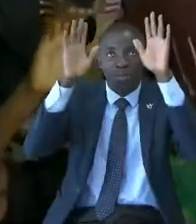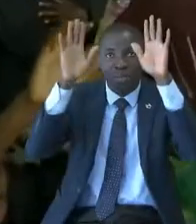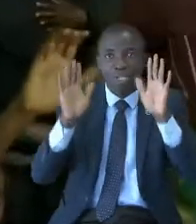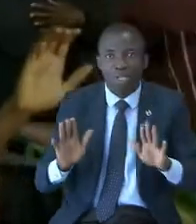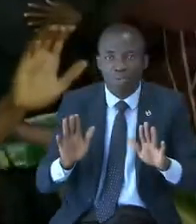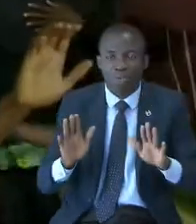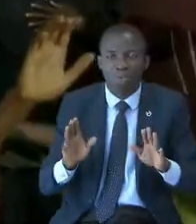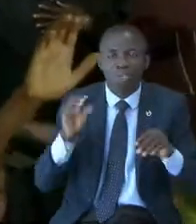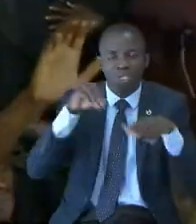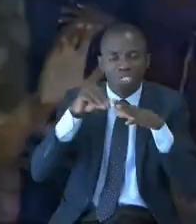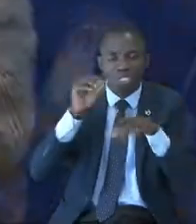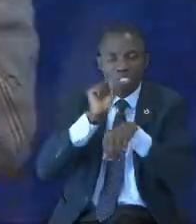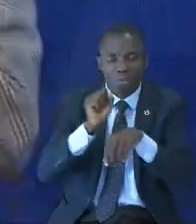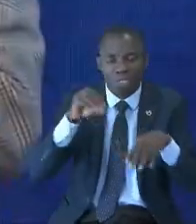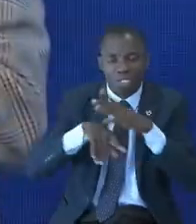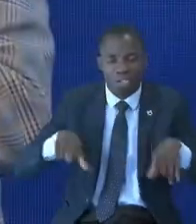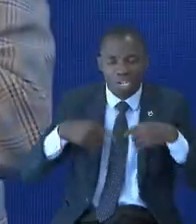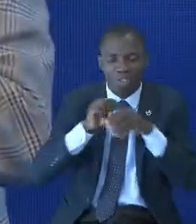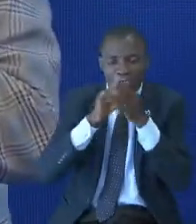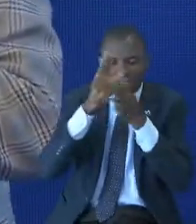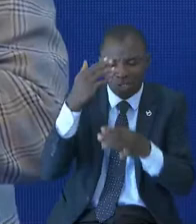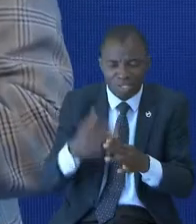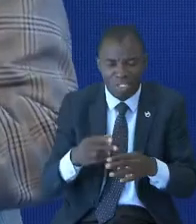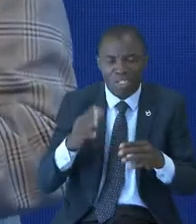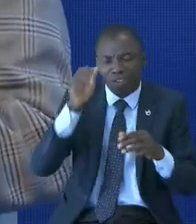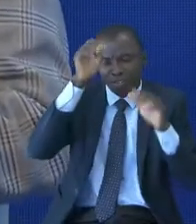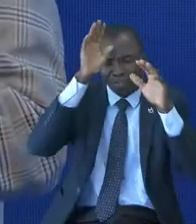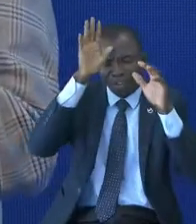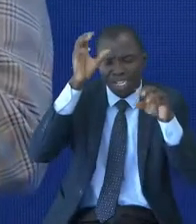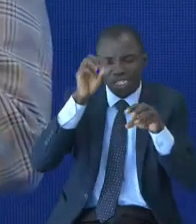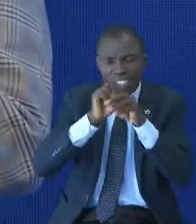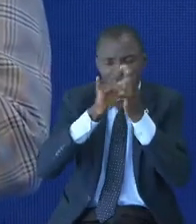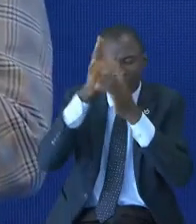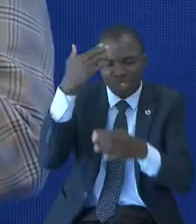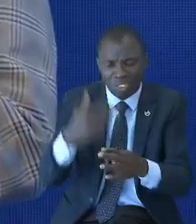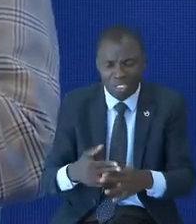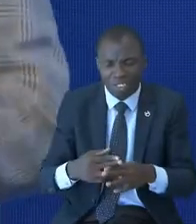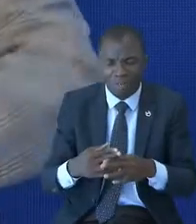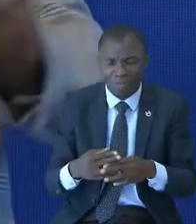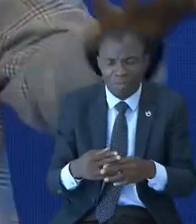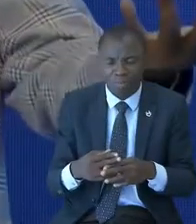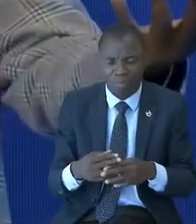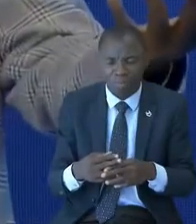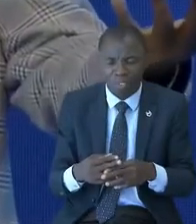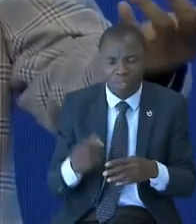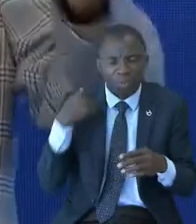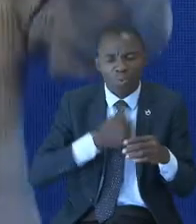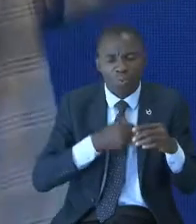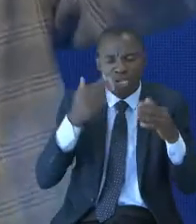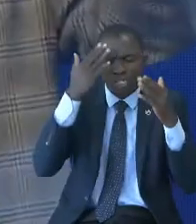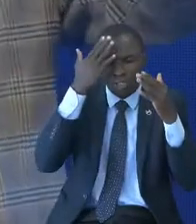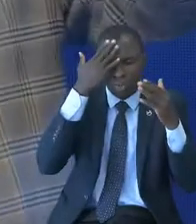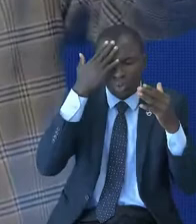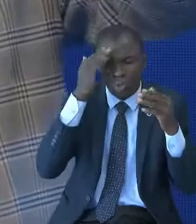tonight. Father, in Jesus' name, we know